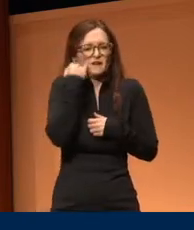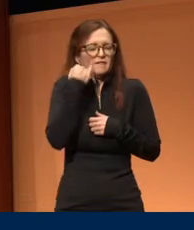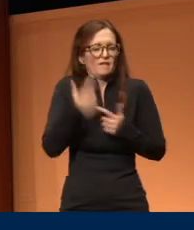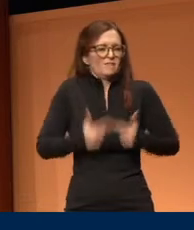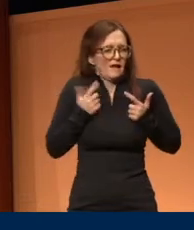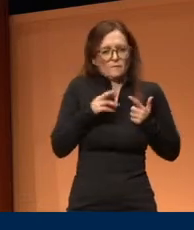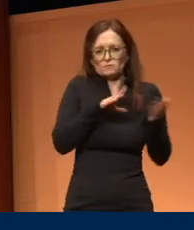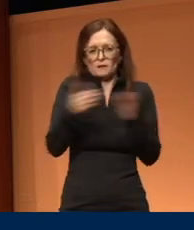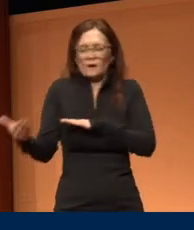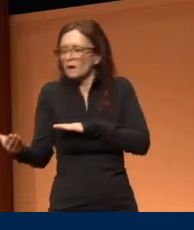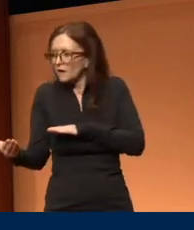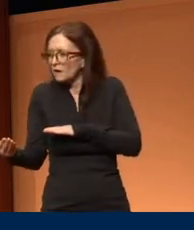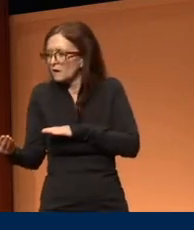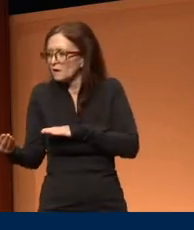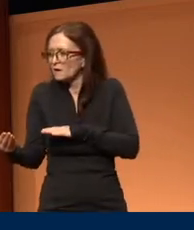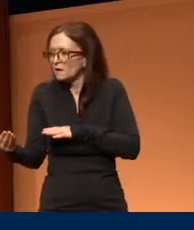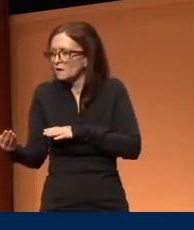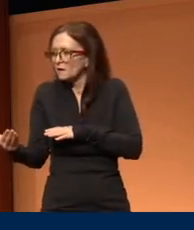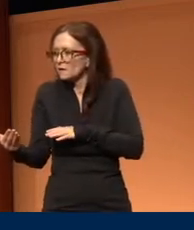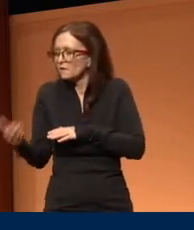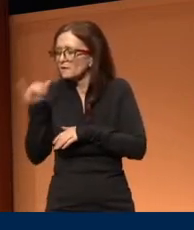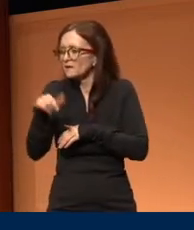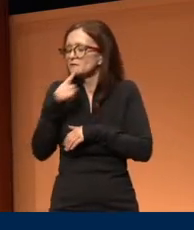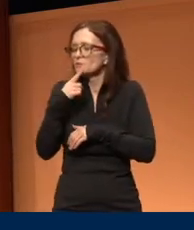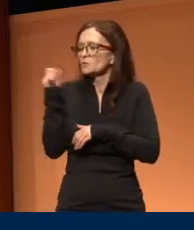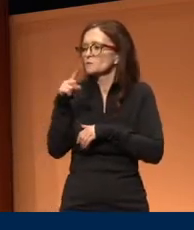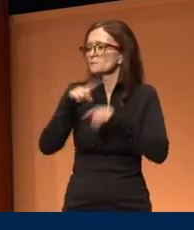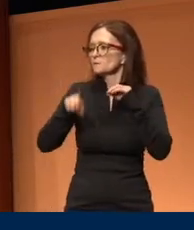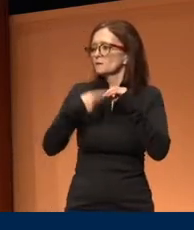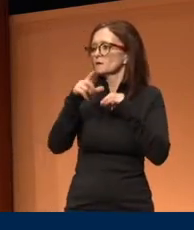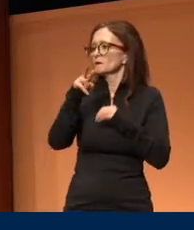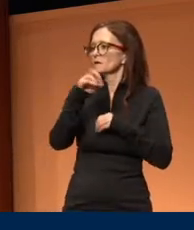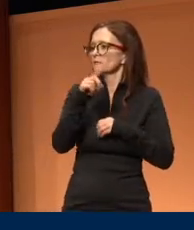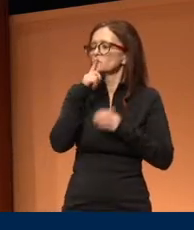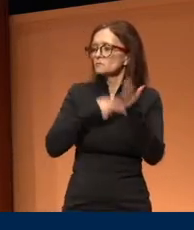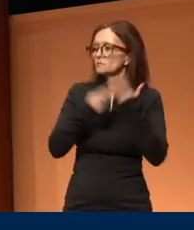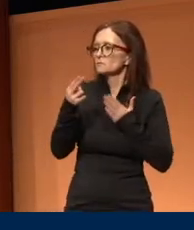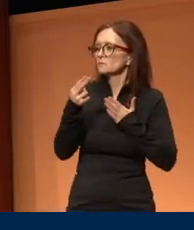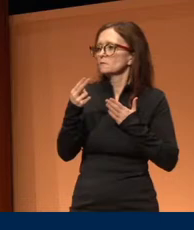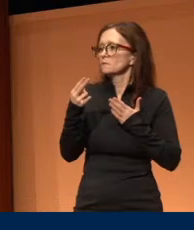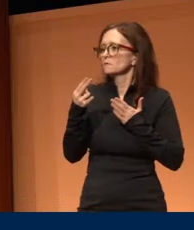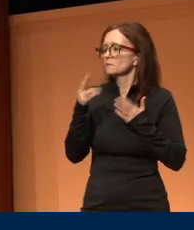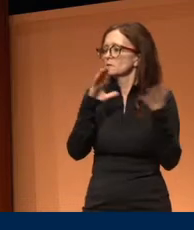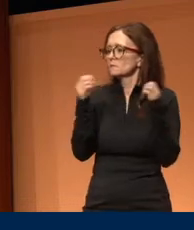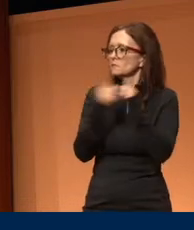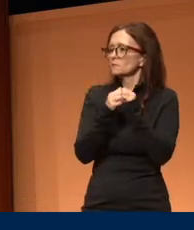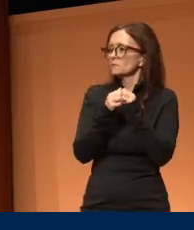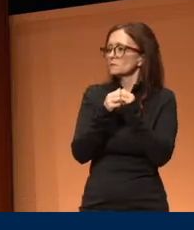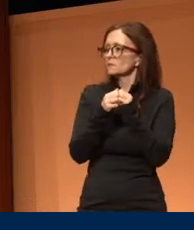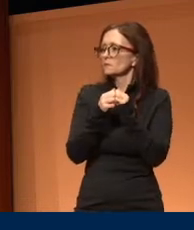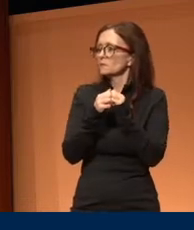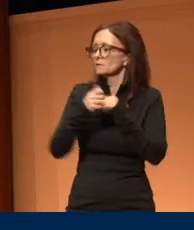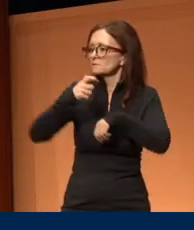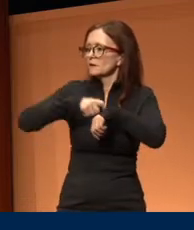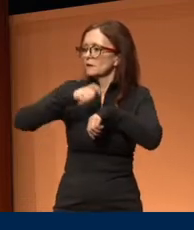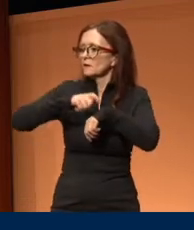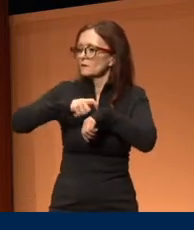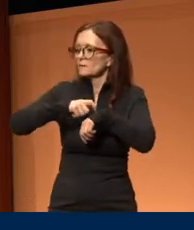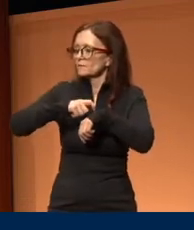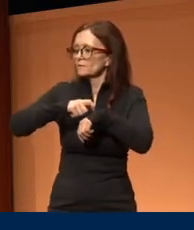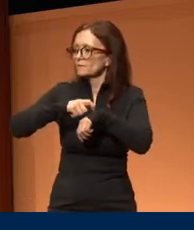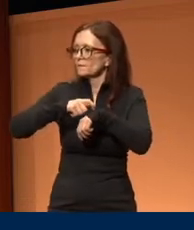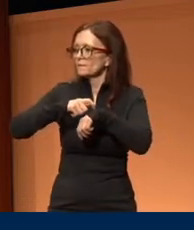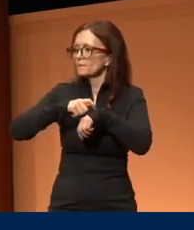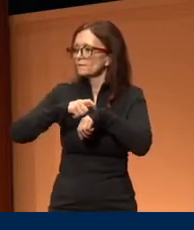or they're dead. I guess like that's my question about love. And about truth, also in comparison like to her time, like